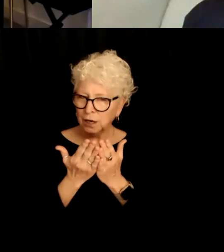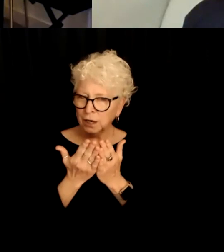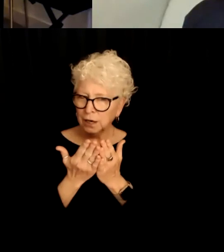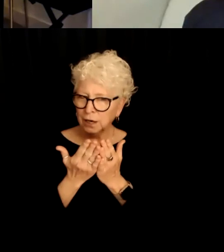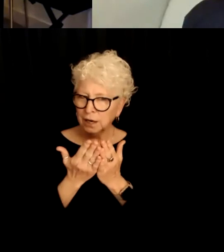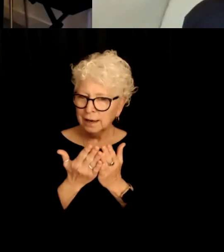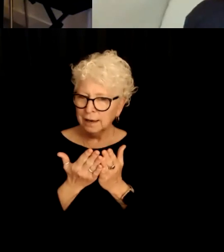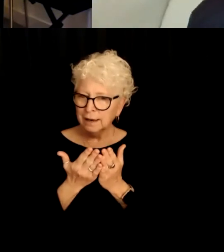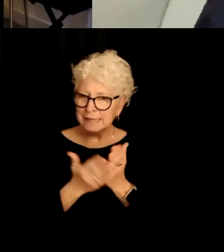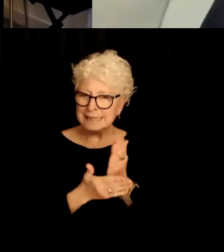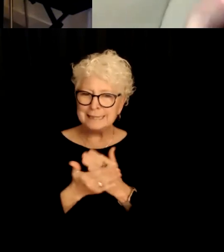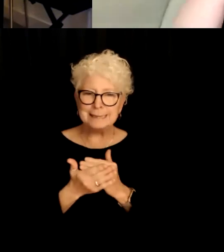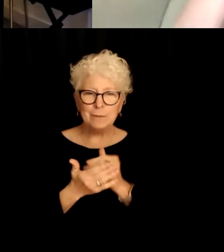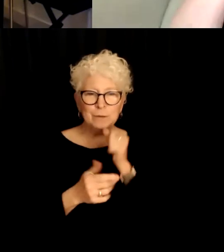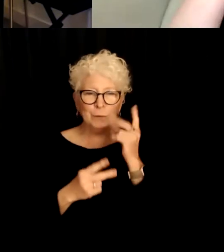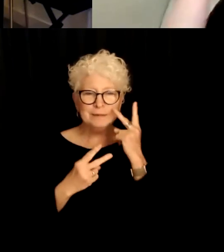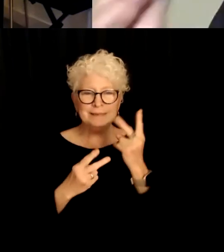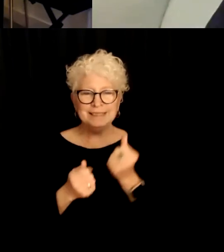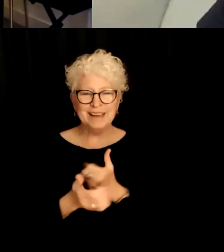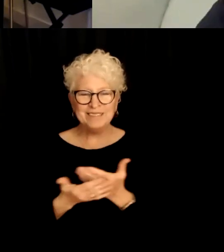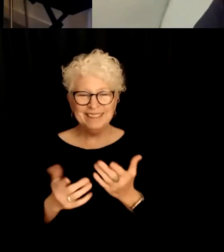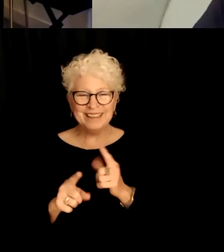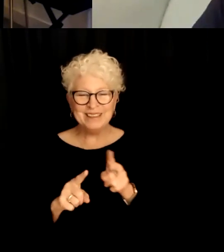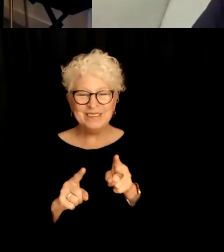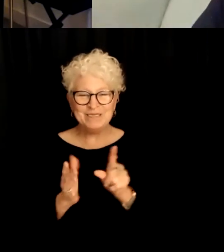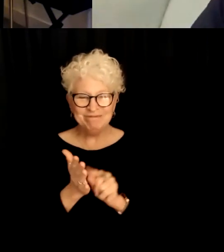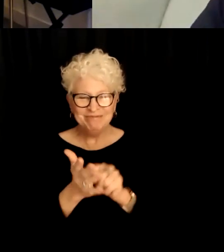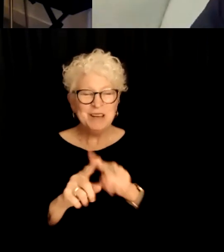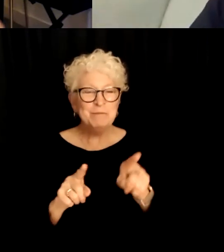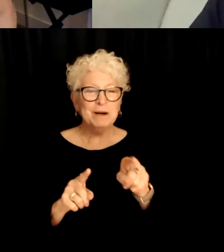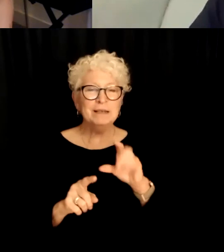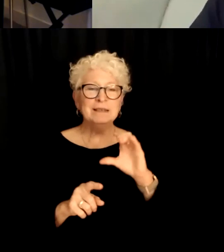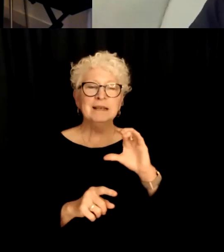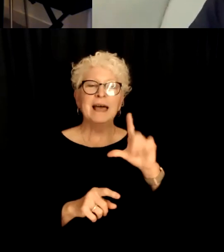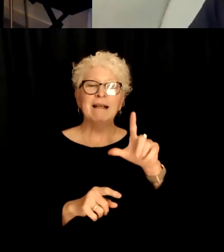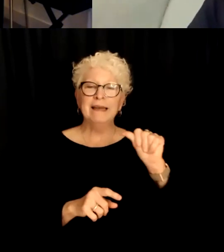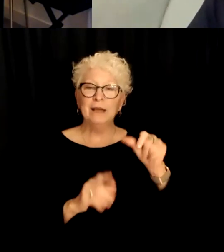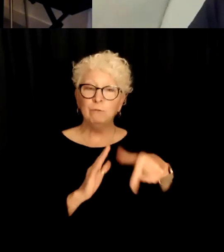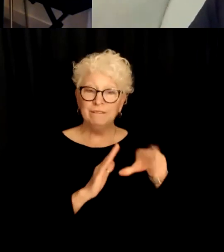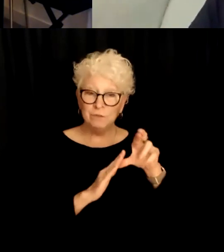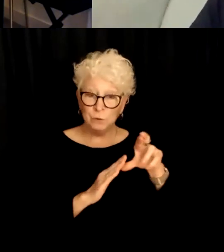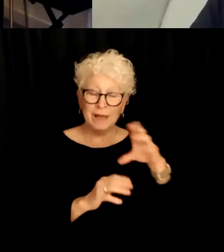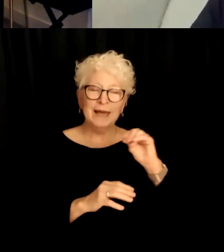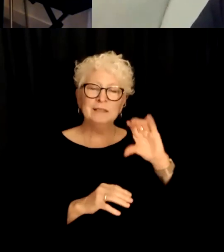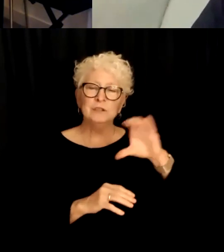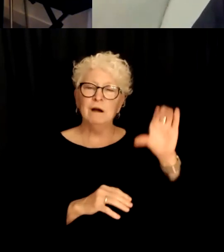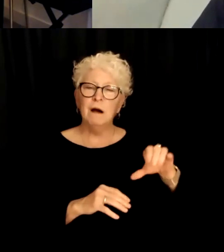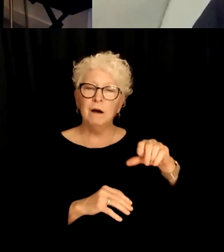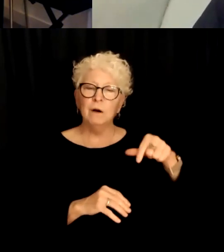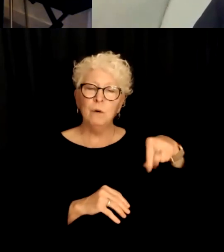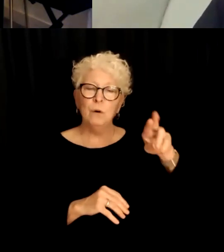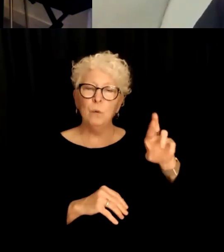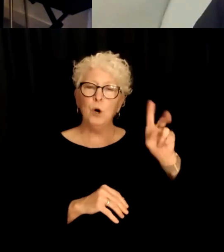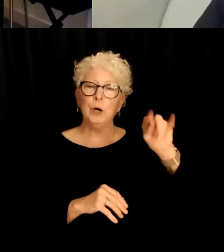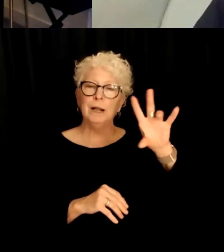Chicago. Oh, LA Review Book and Chicago Quarterly Review. Okay. Yeah. But if read your writing, I think